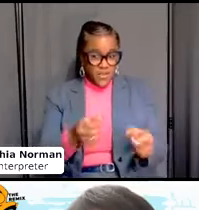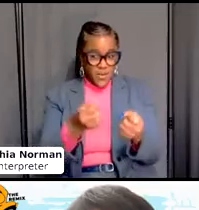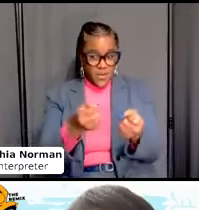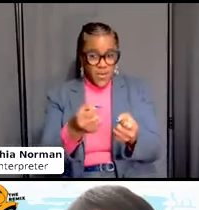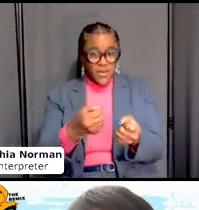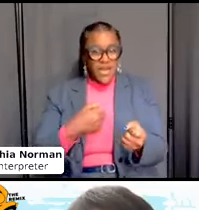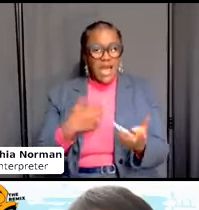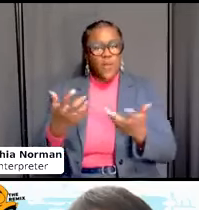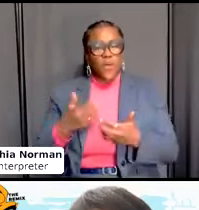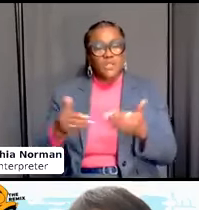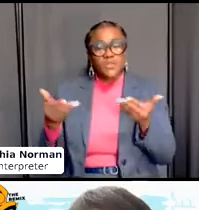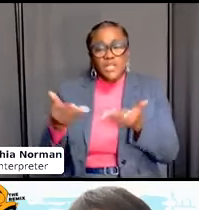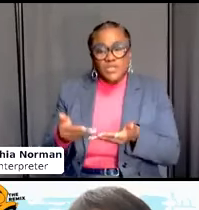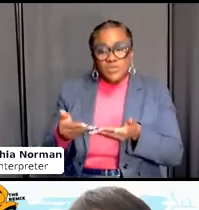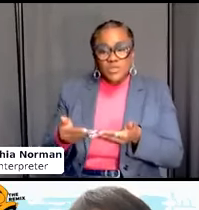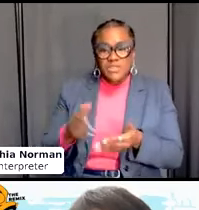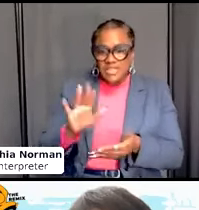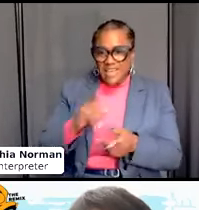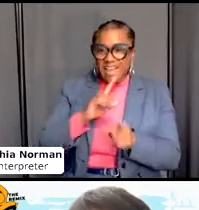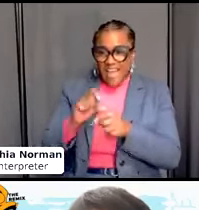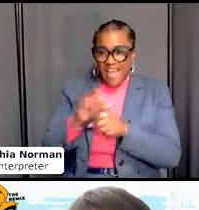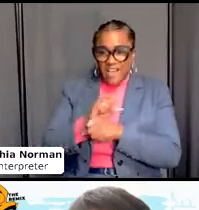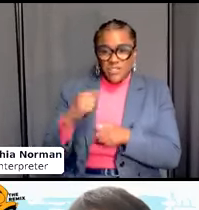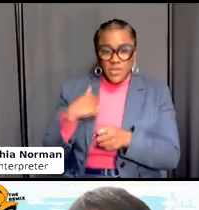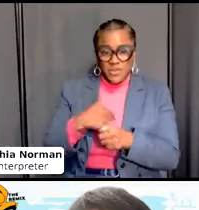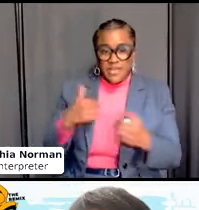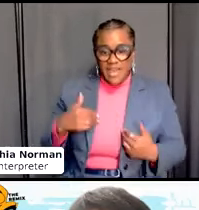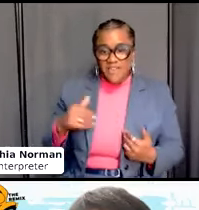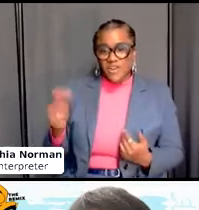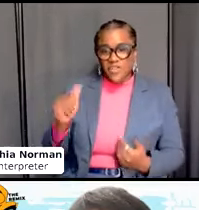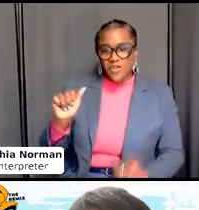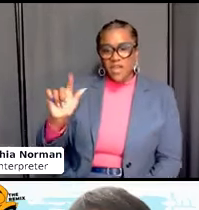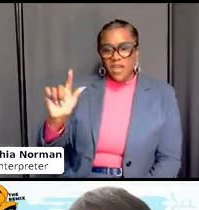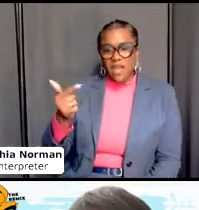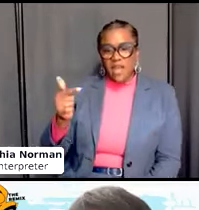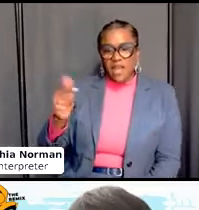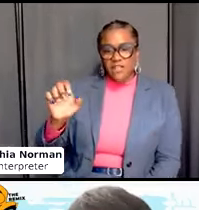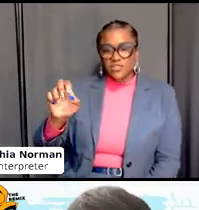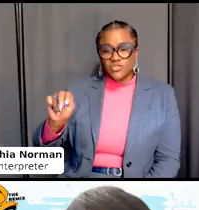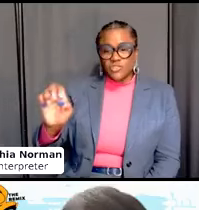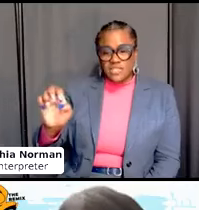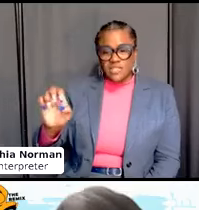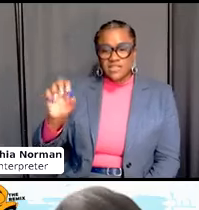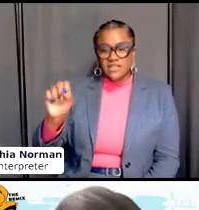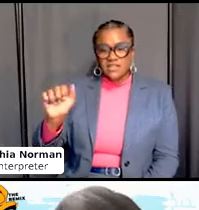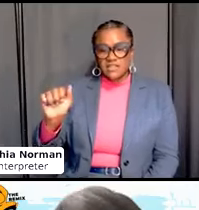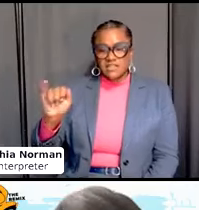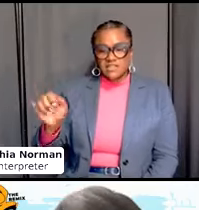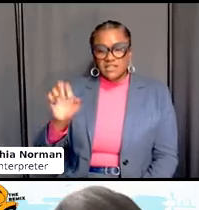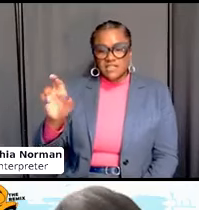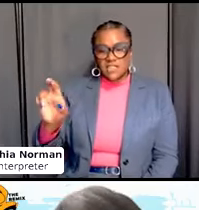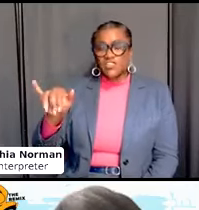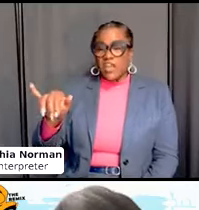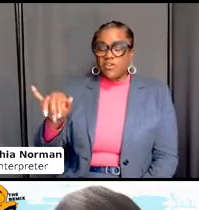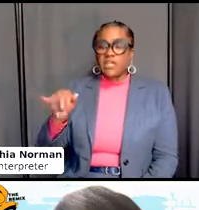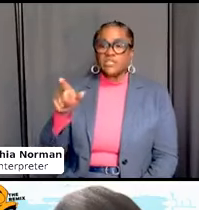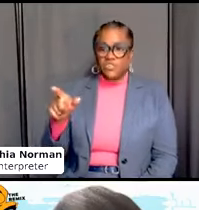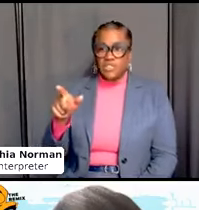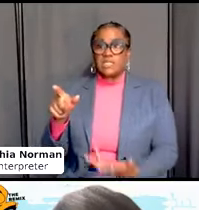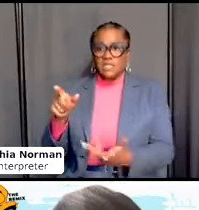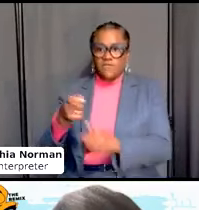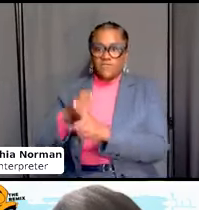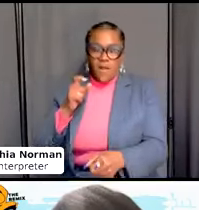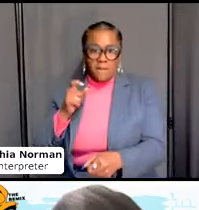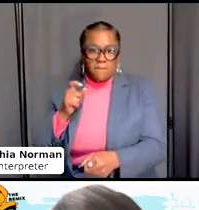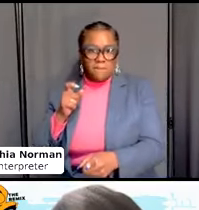to introduce, actually, we have Algine Sajiri with us, CEO of Cactus Global Strategies and host of the Minority